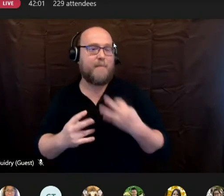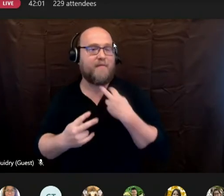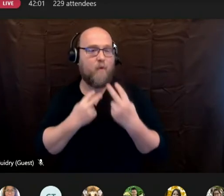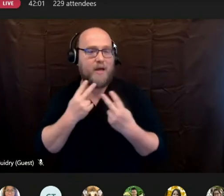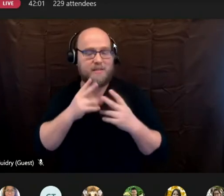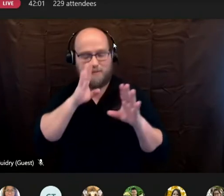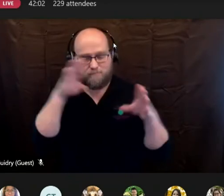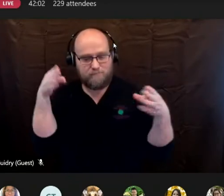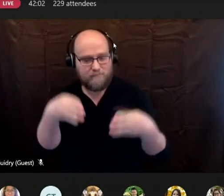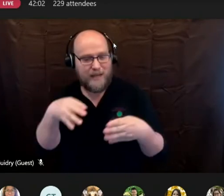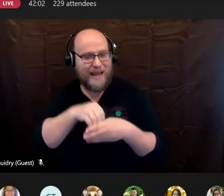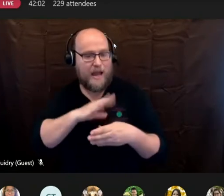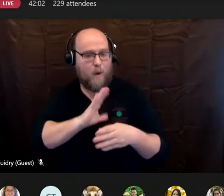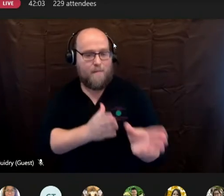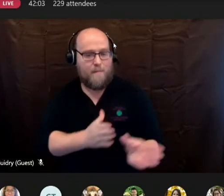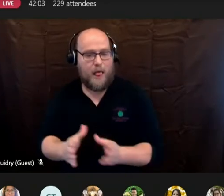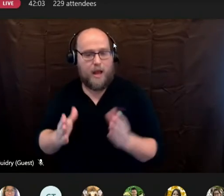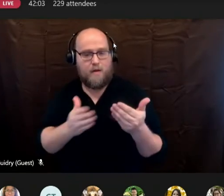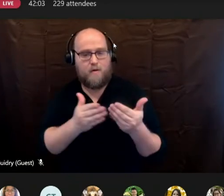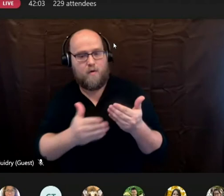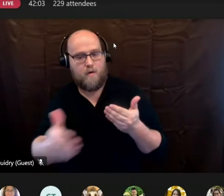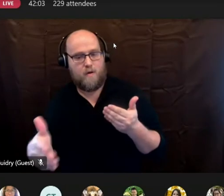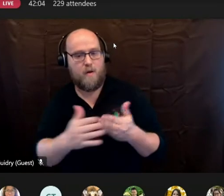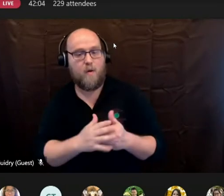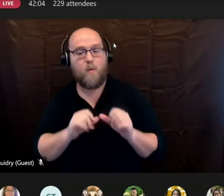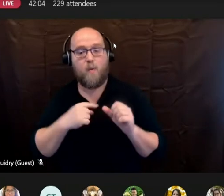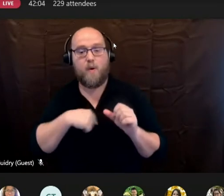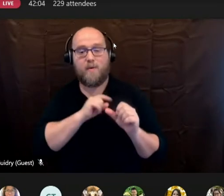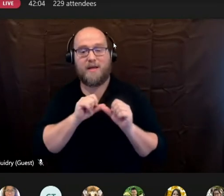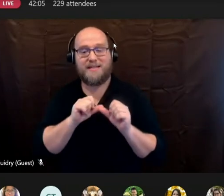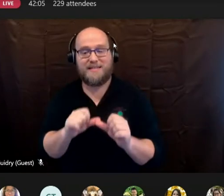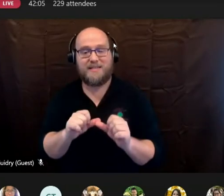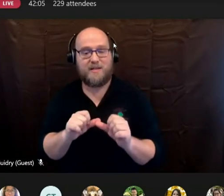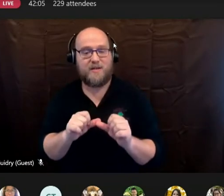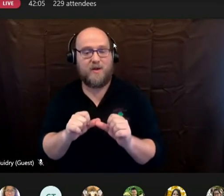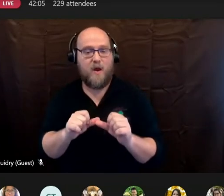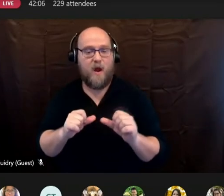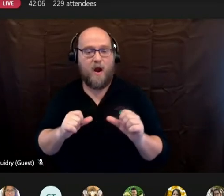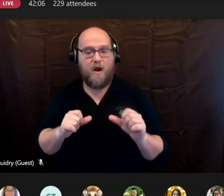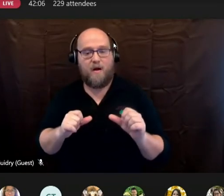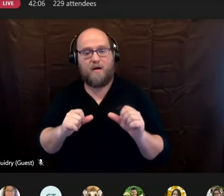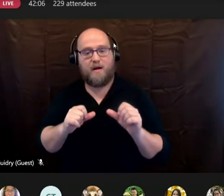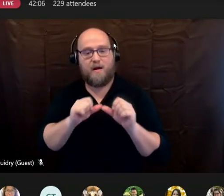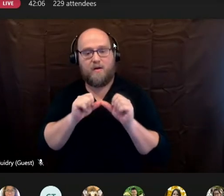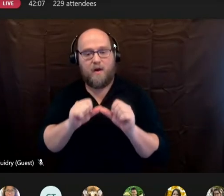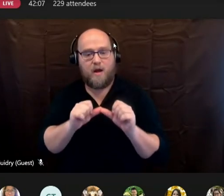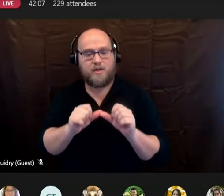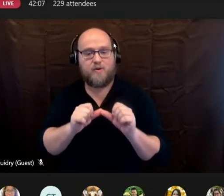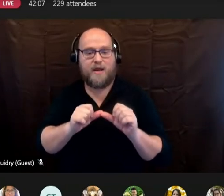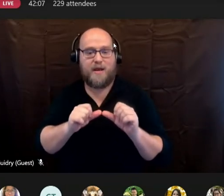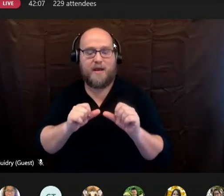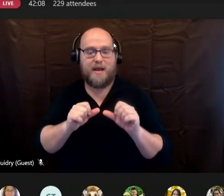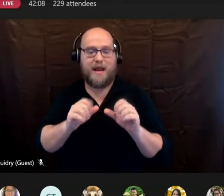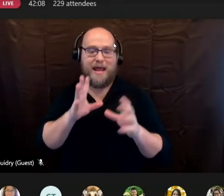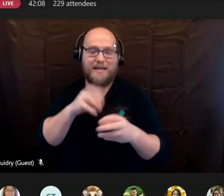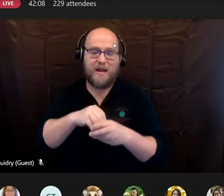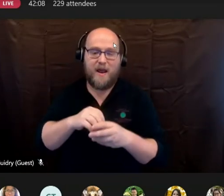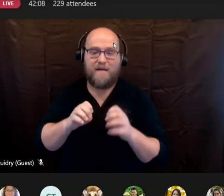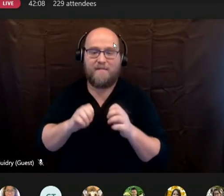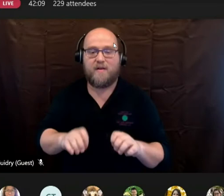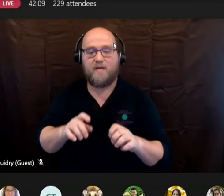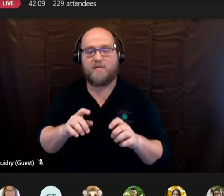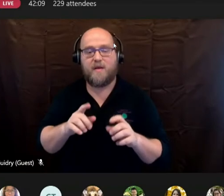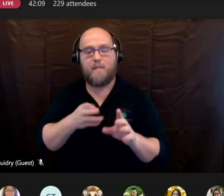ongoing engagement efforts with community-based organizations that primarily serve students of color furthest from educational justice and